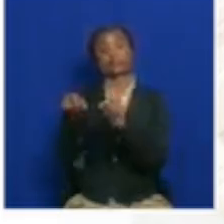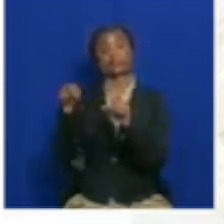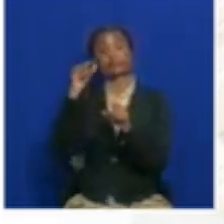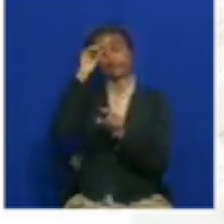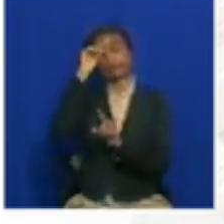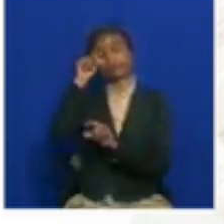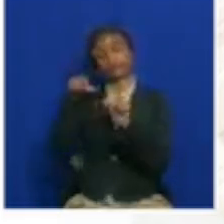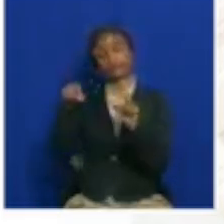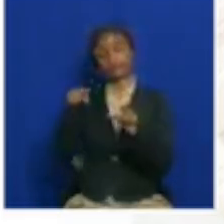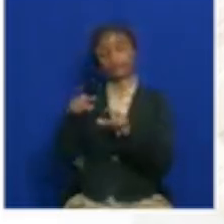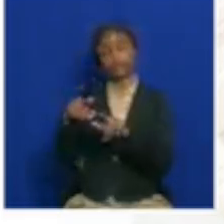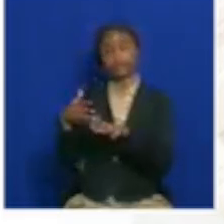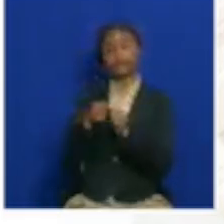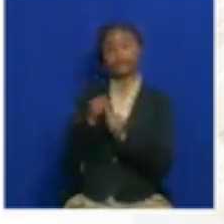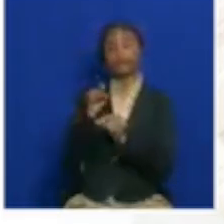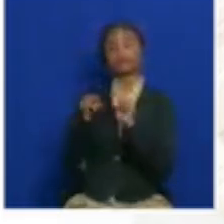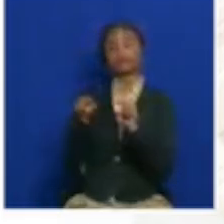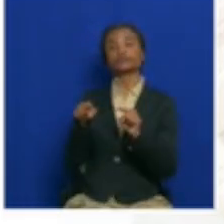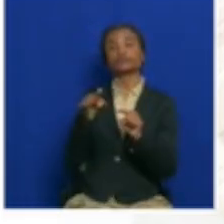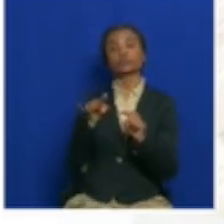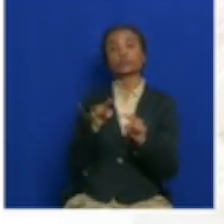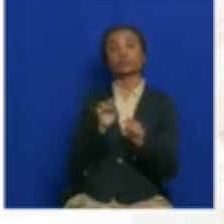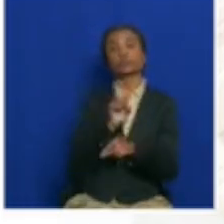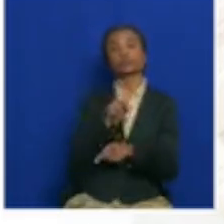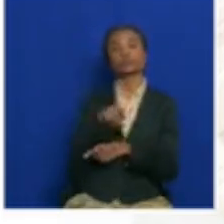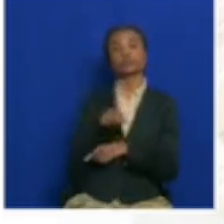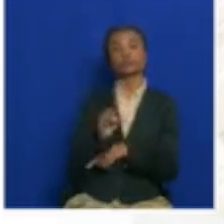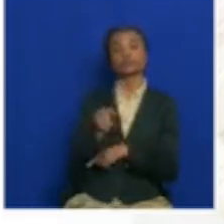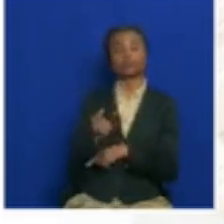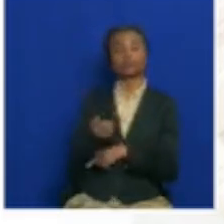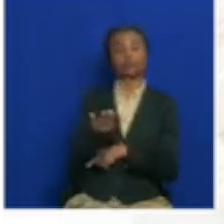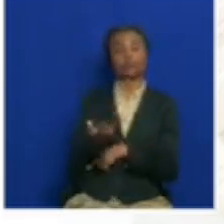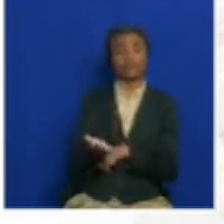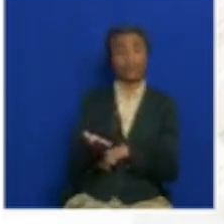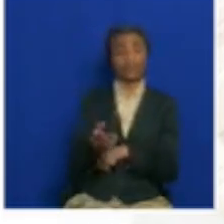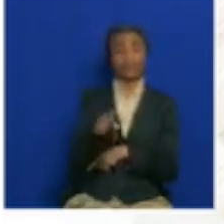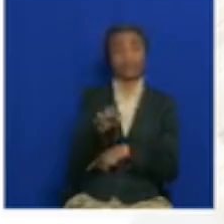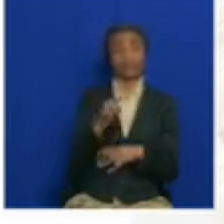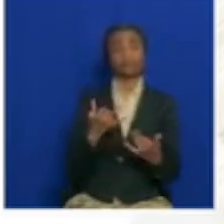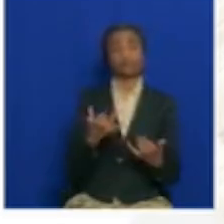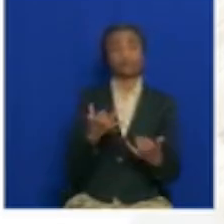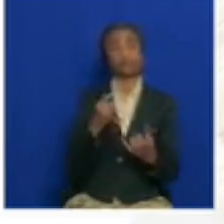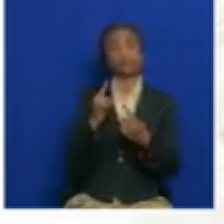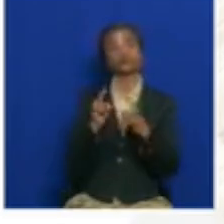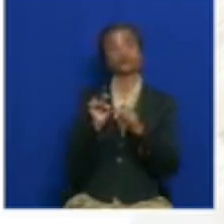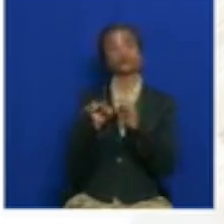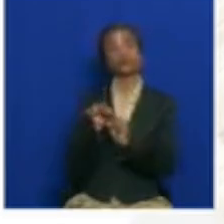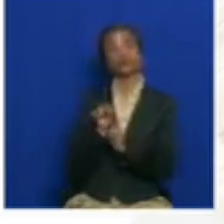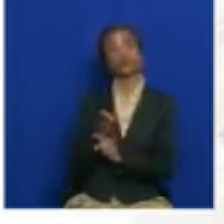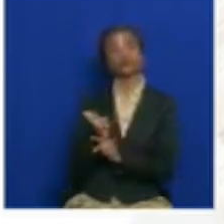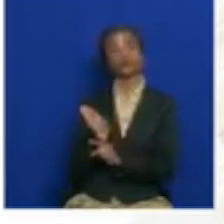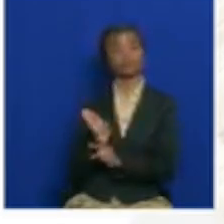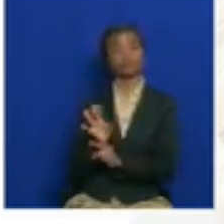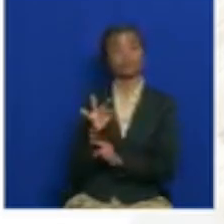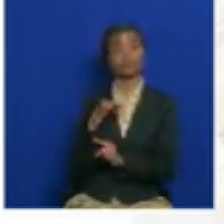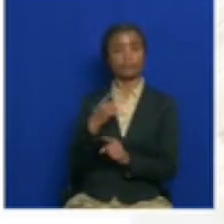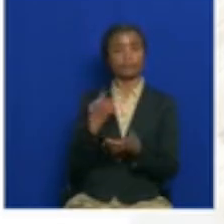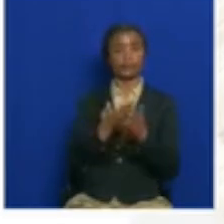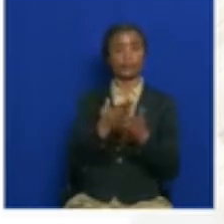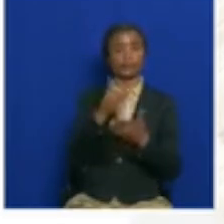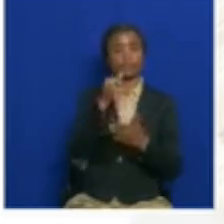and as such, I'm unable to respond to the questions posed relating to them on the basis that I do not wish to incriminate myself.